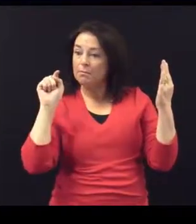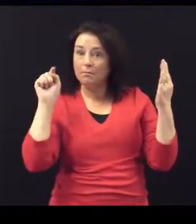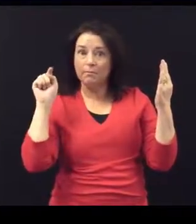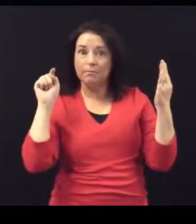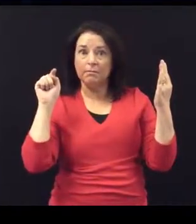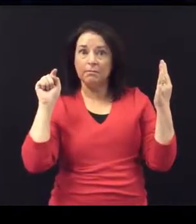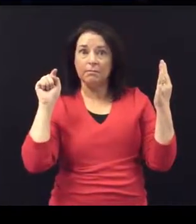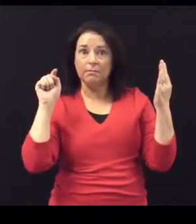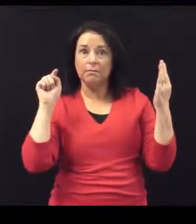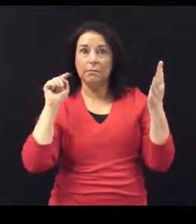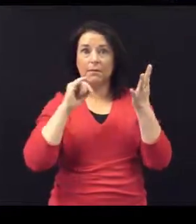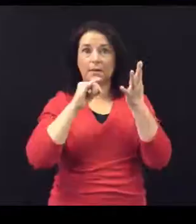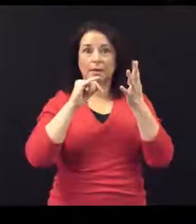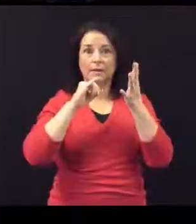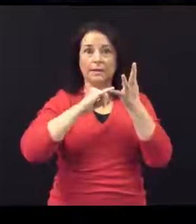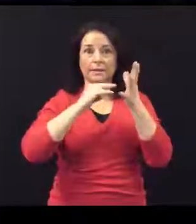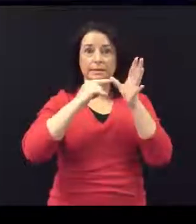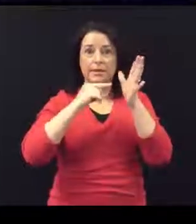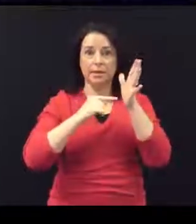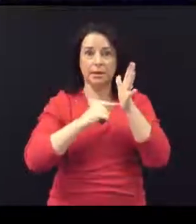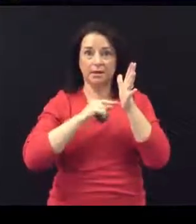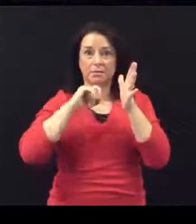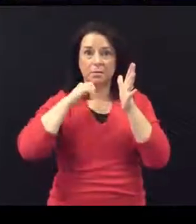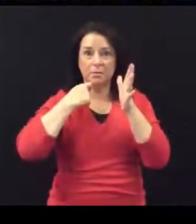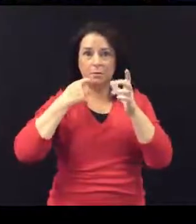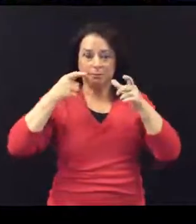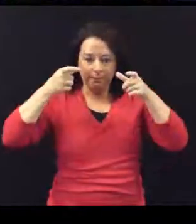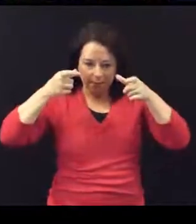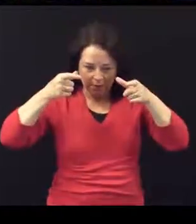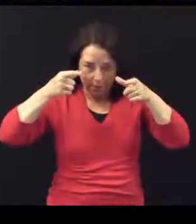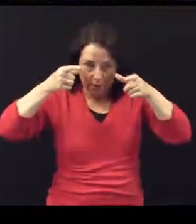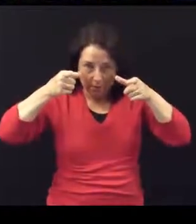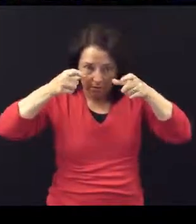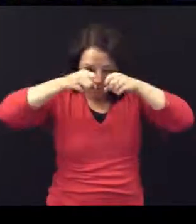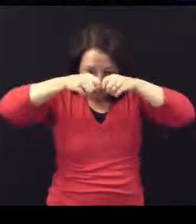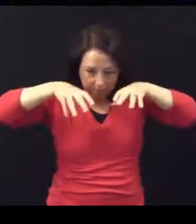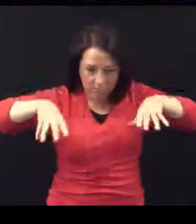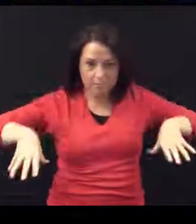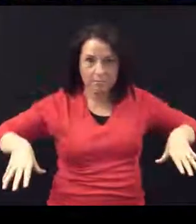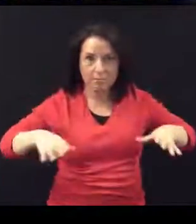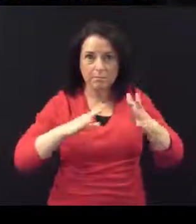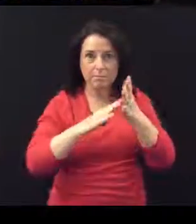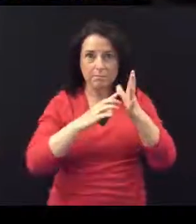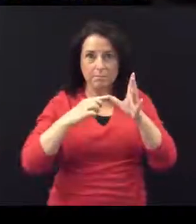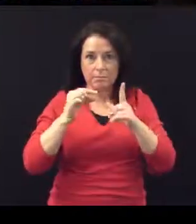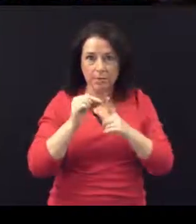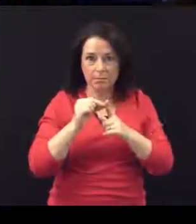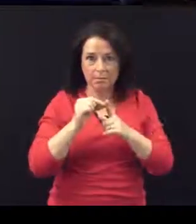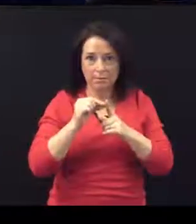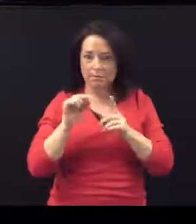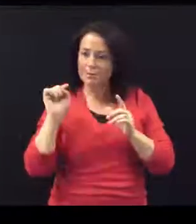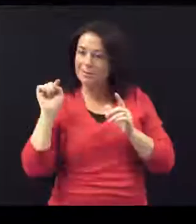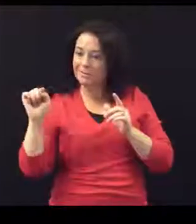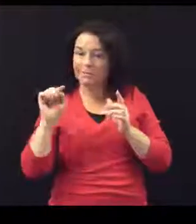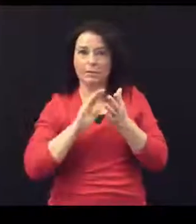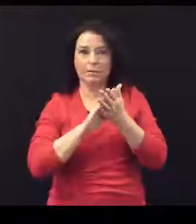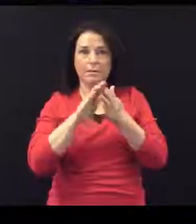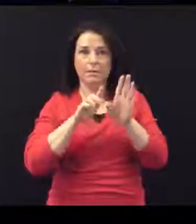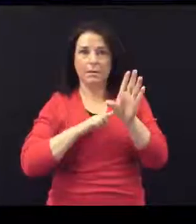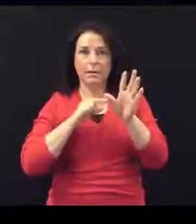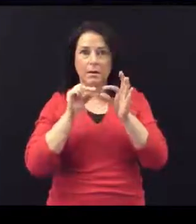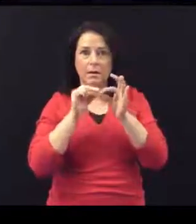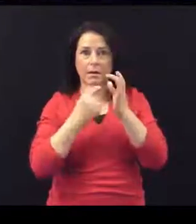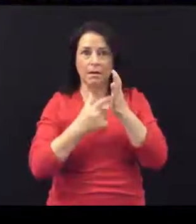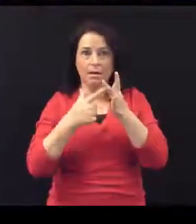on the curl and you can change the map to satellite, which displays the map using satellite photos. Tapping on hybrid shows